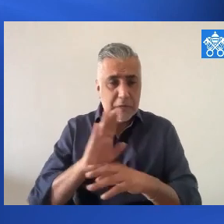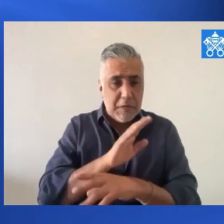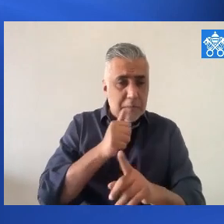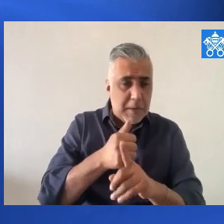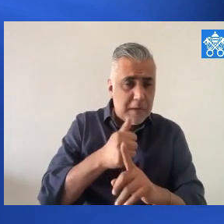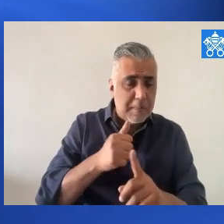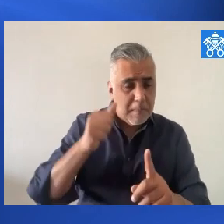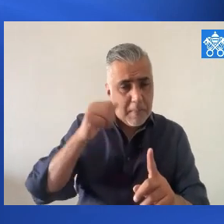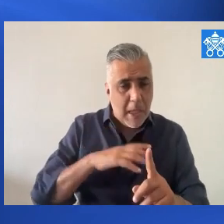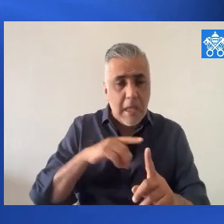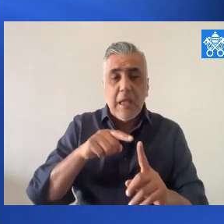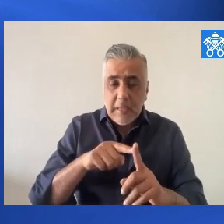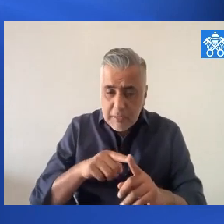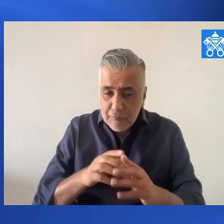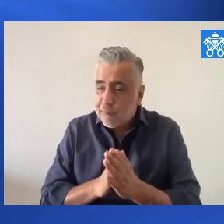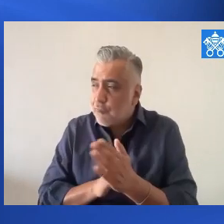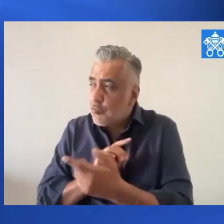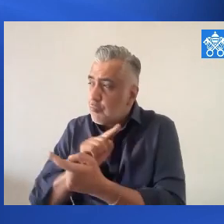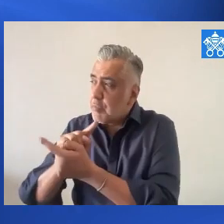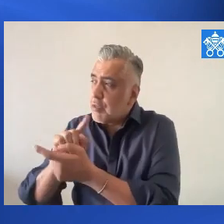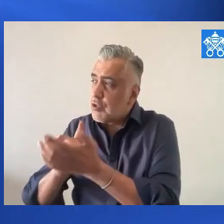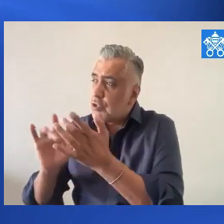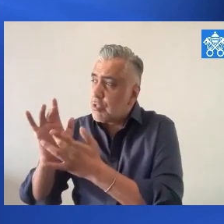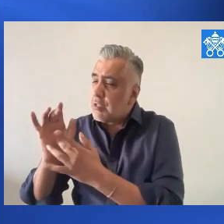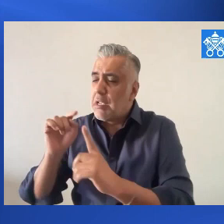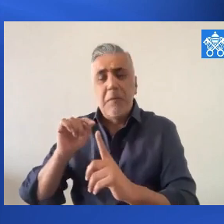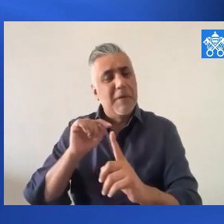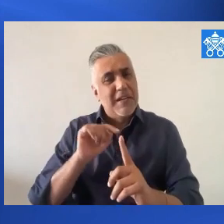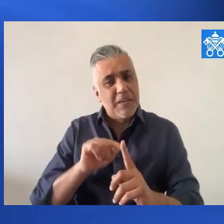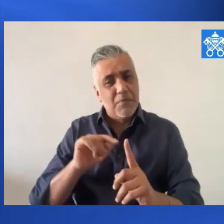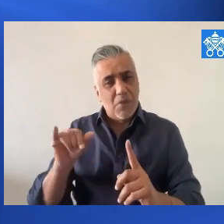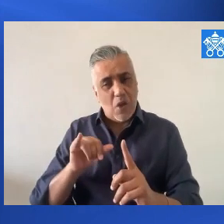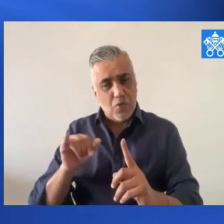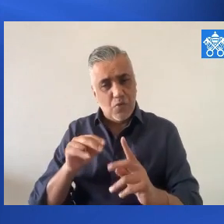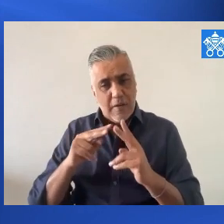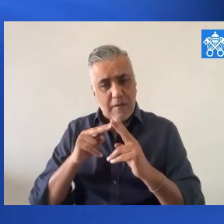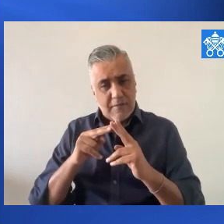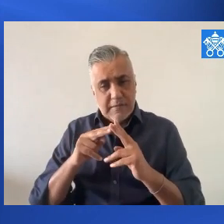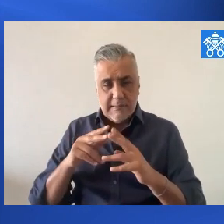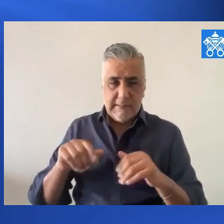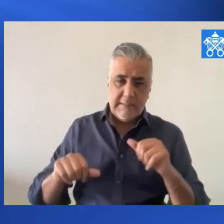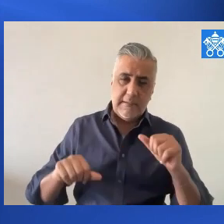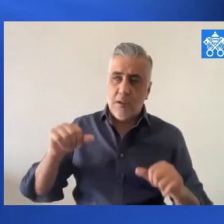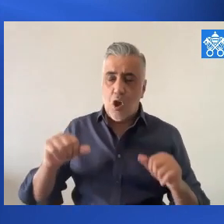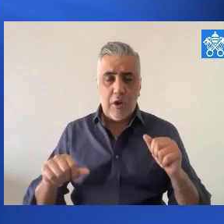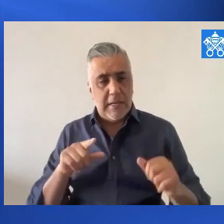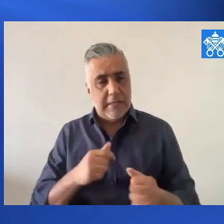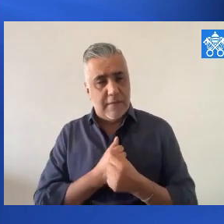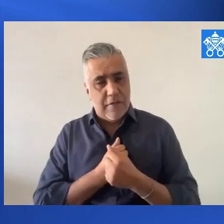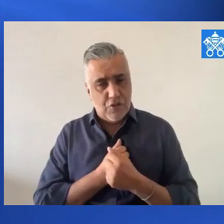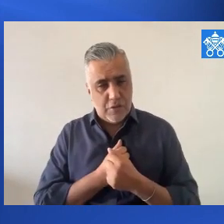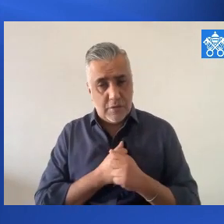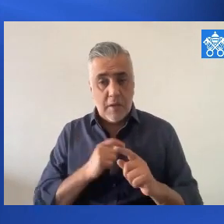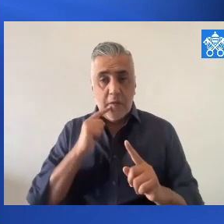interested, enterprising young man. He'd taken the initiative to meet Jesus, but he was also